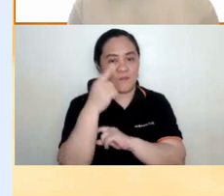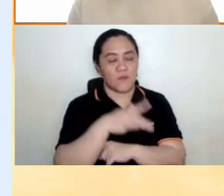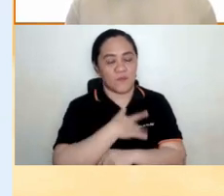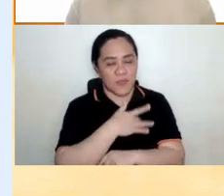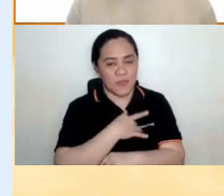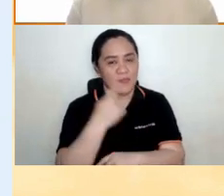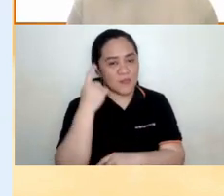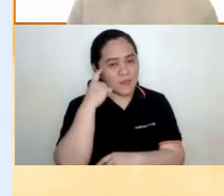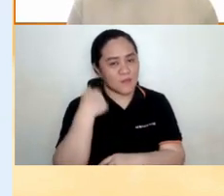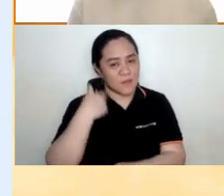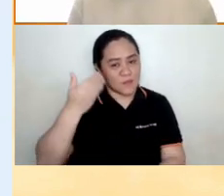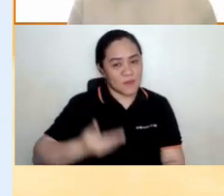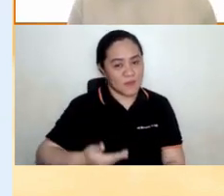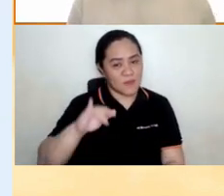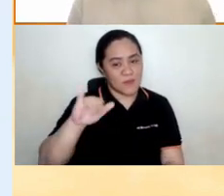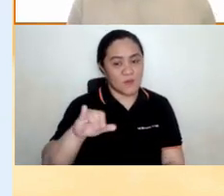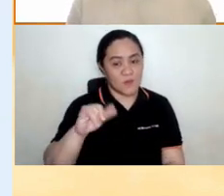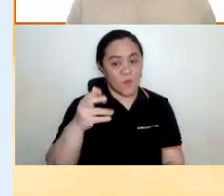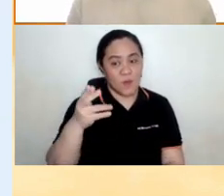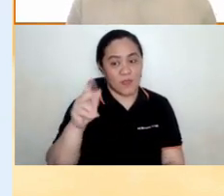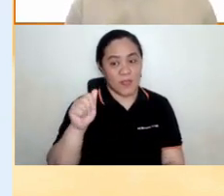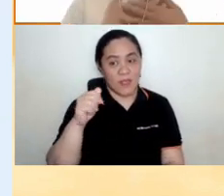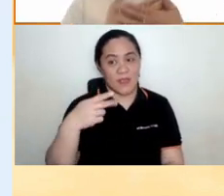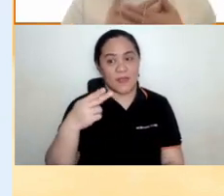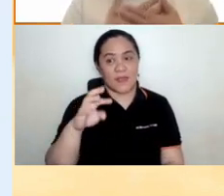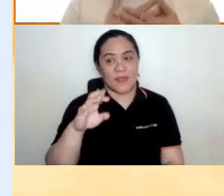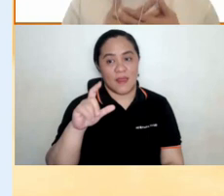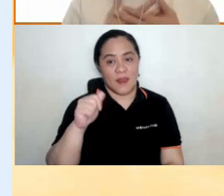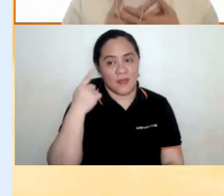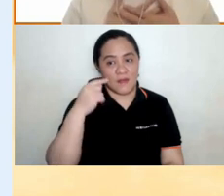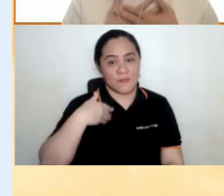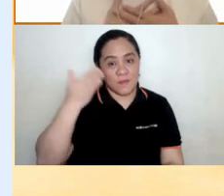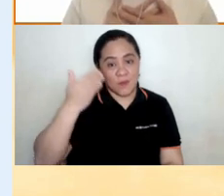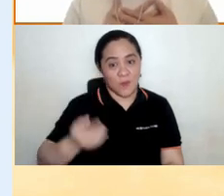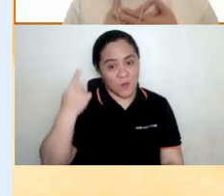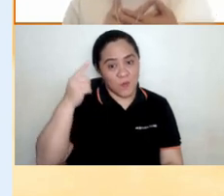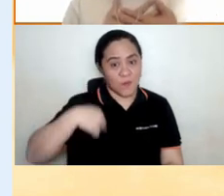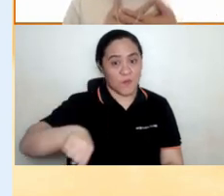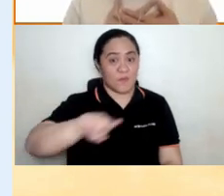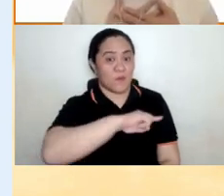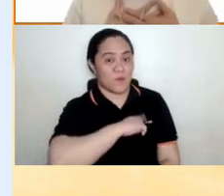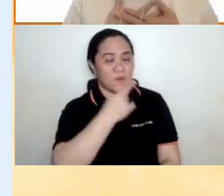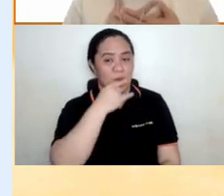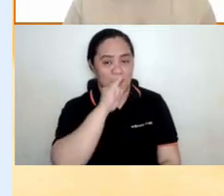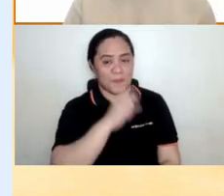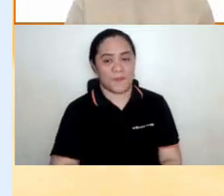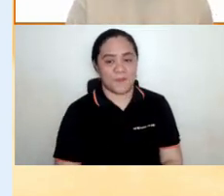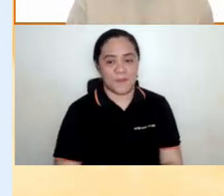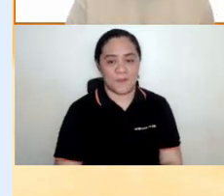Muli, ako po si Dr. Joanna Jabi Herrera. Ako, tayo, para sa bata.